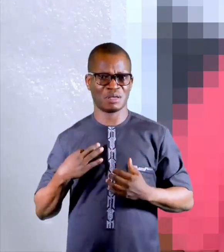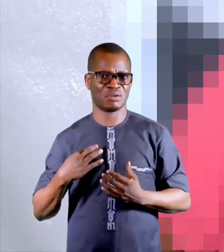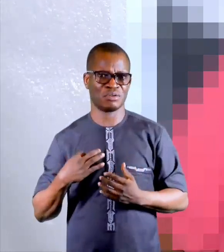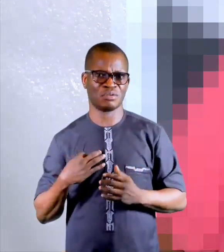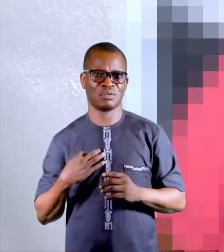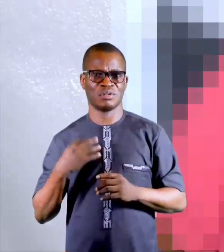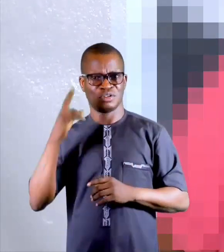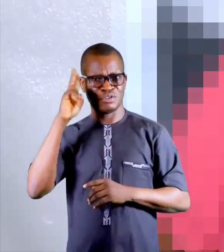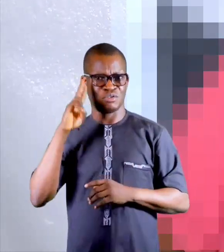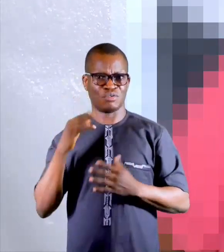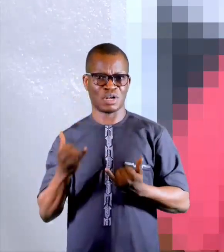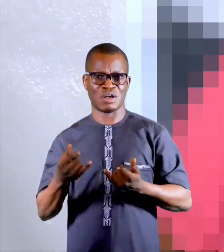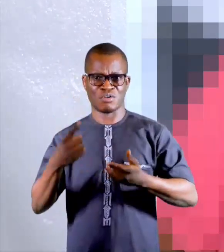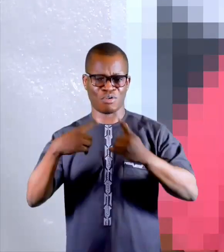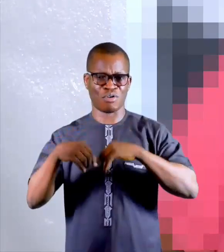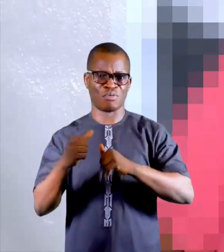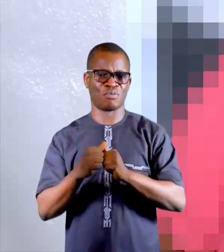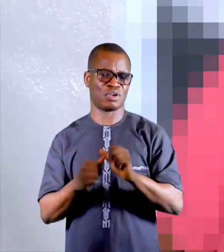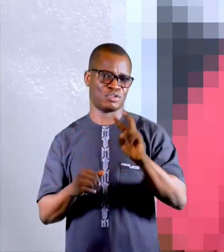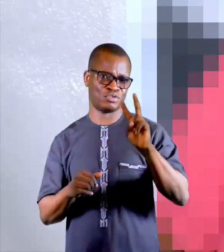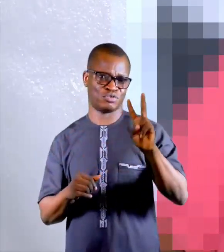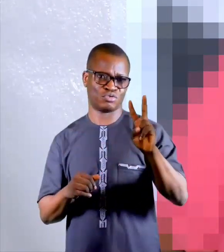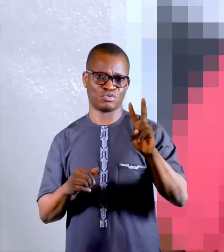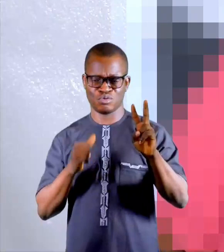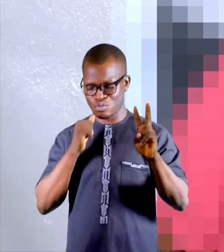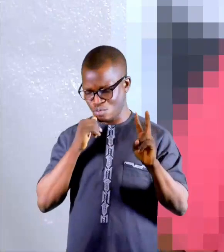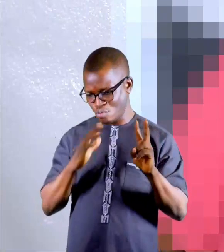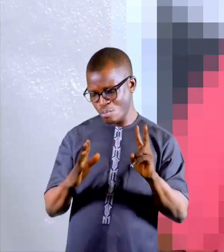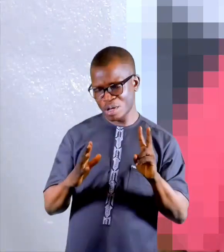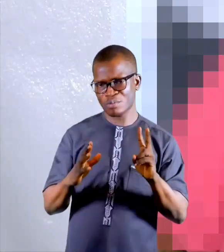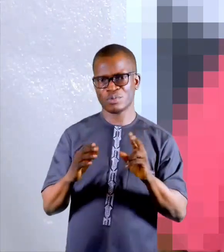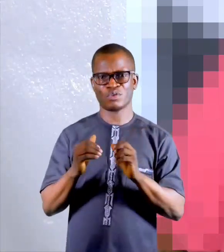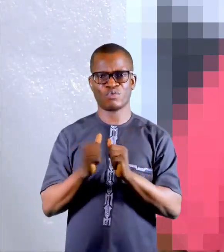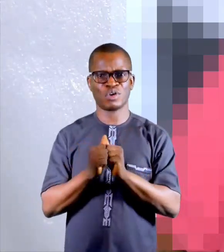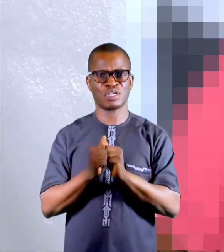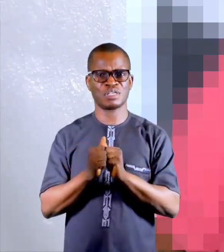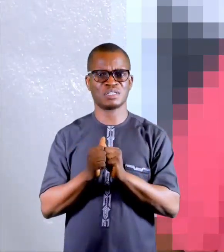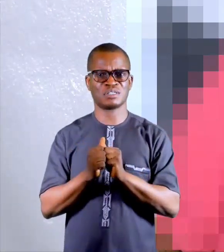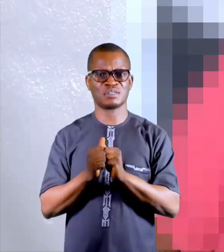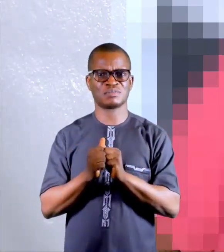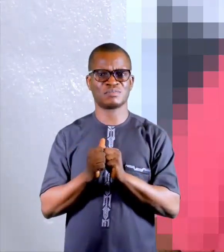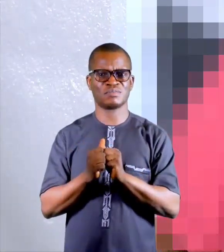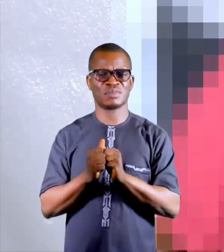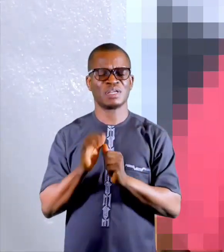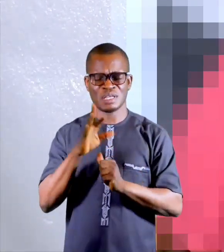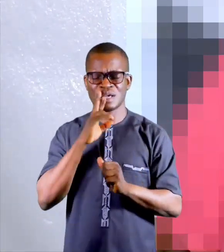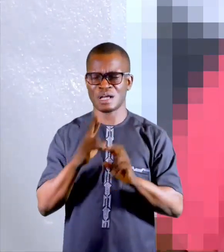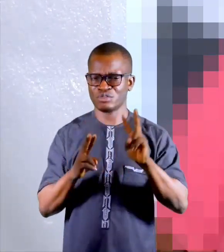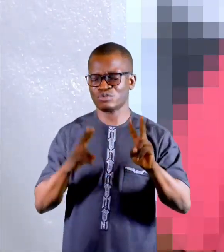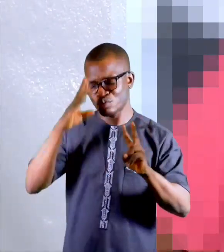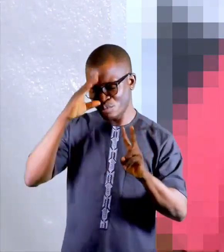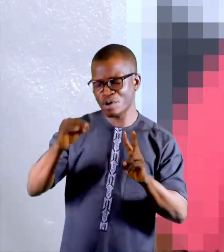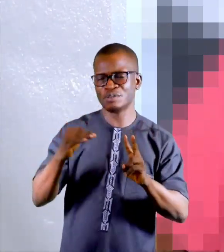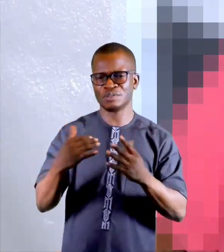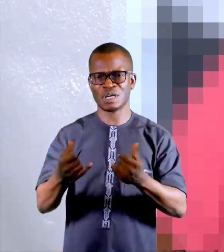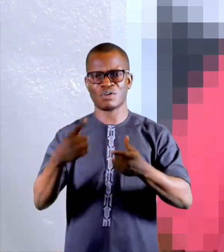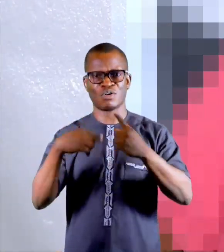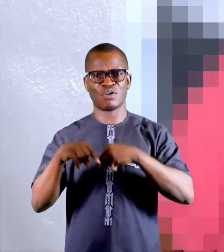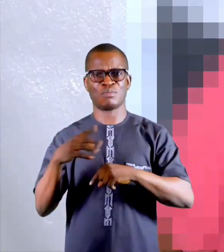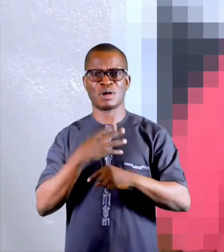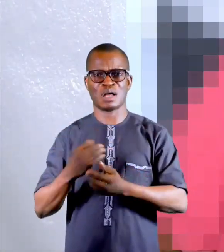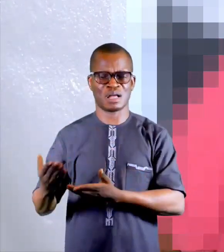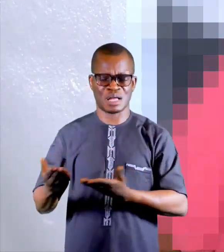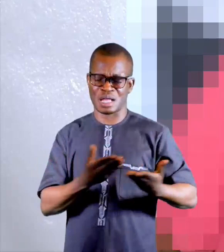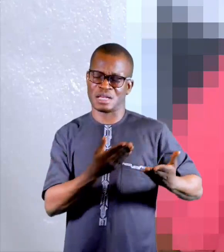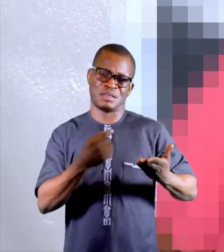now came with two women, with their two boys. They now come